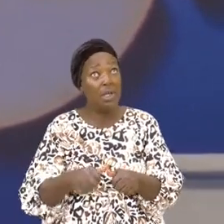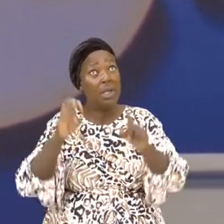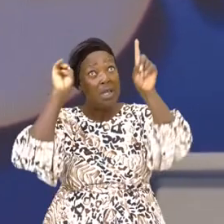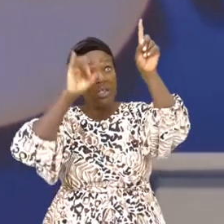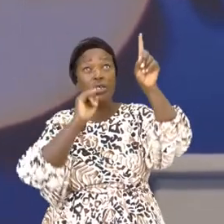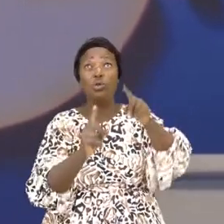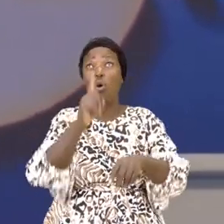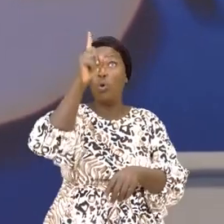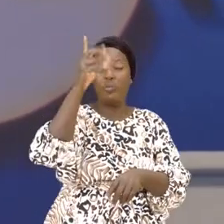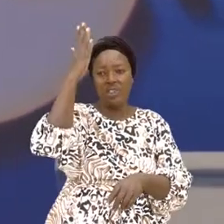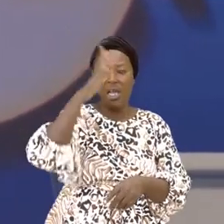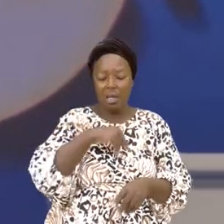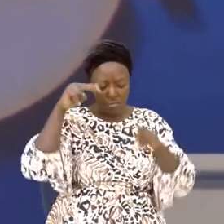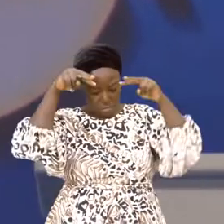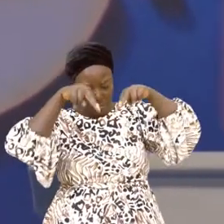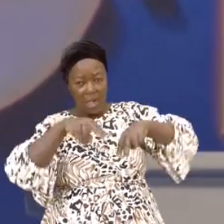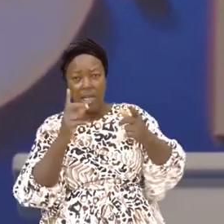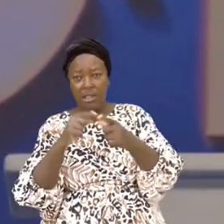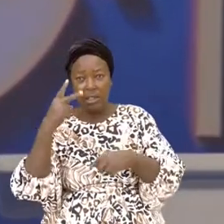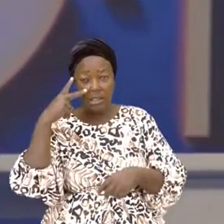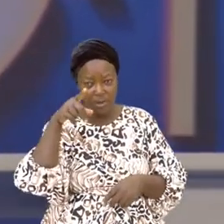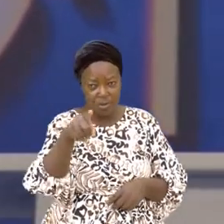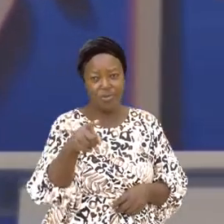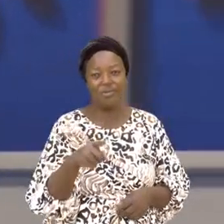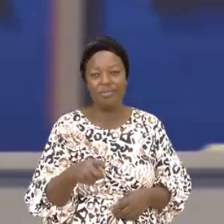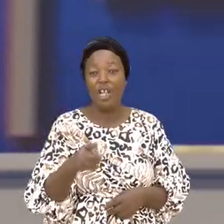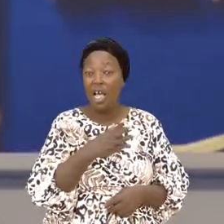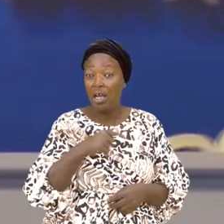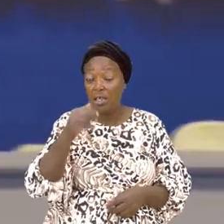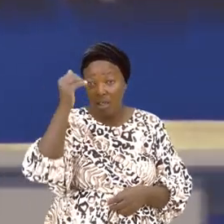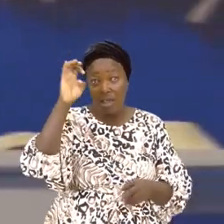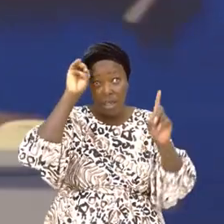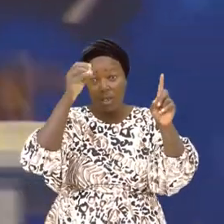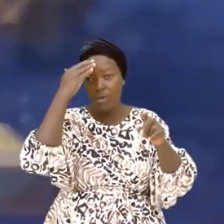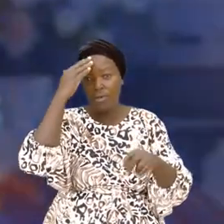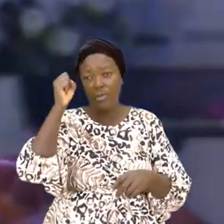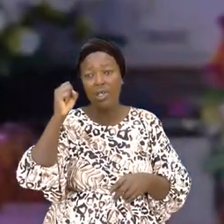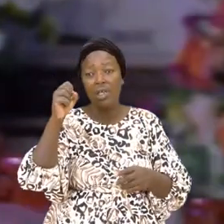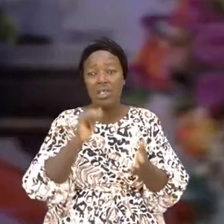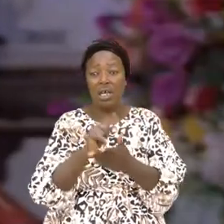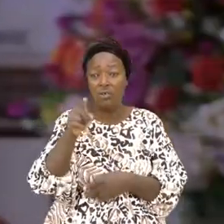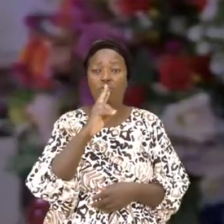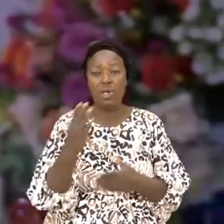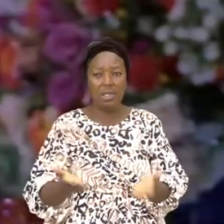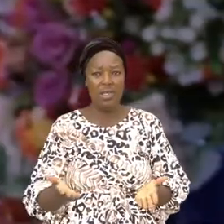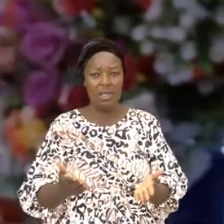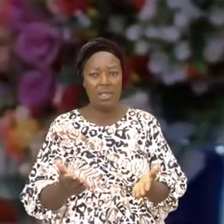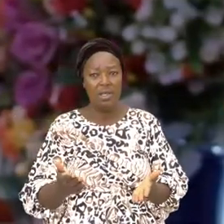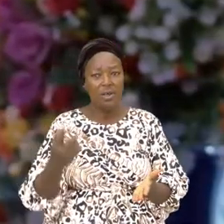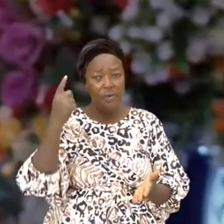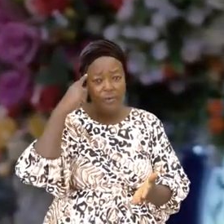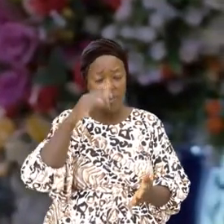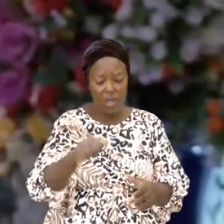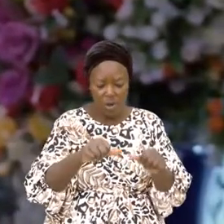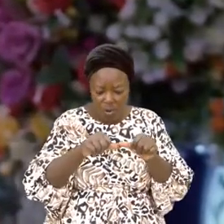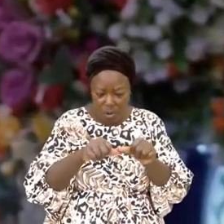there and he's looking down and he's looking at you. And he knows that you are there for a